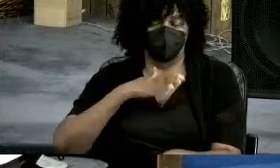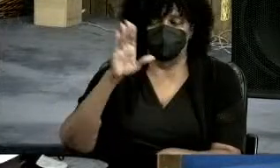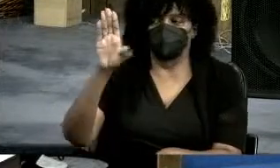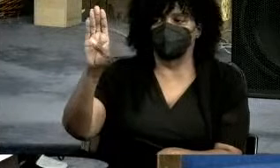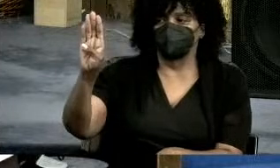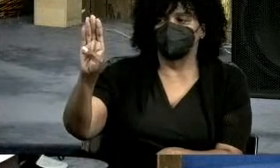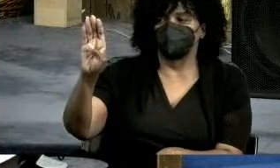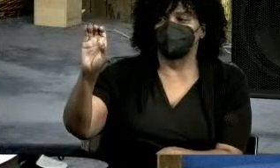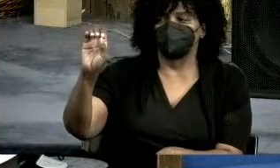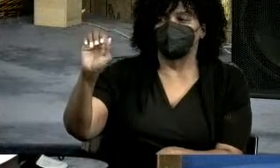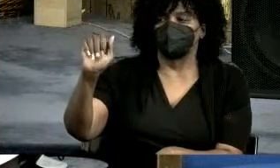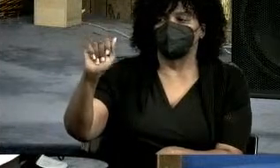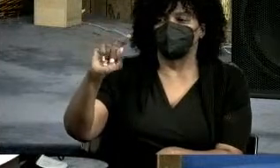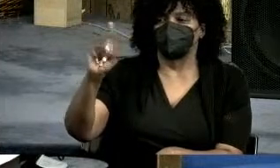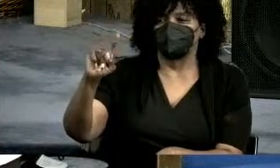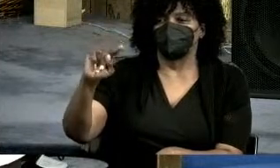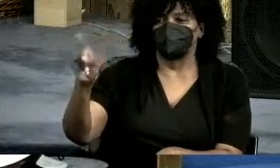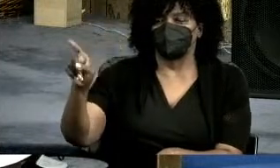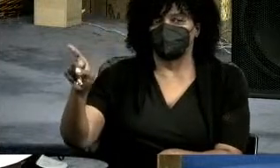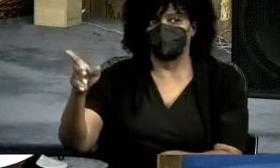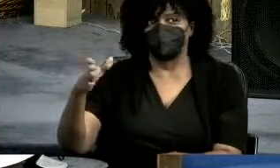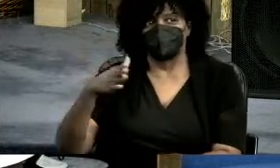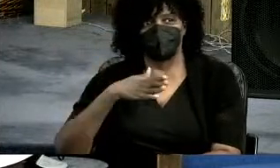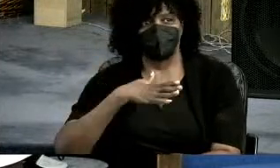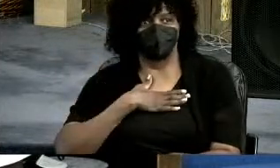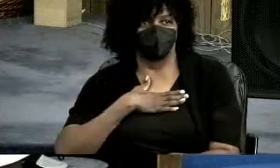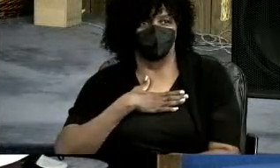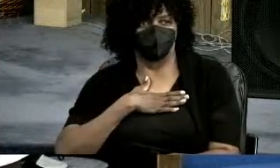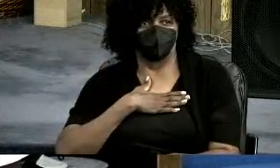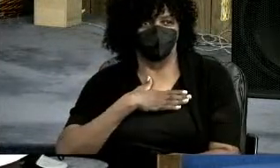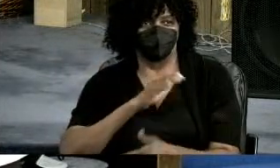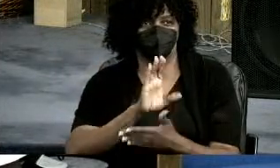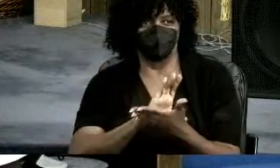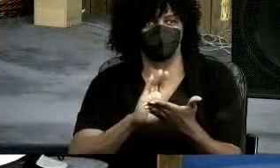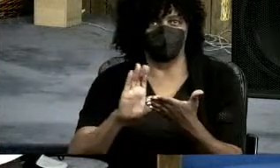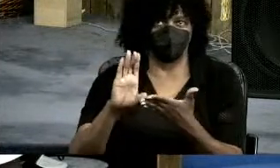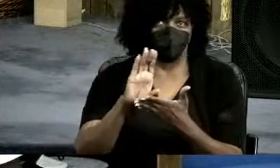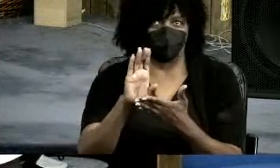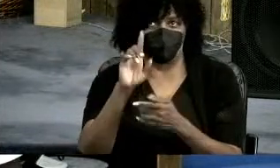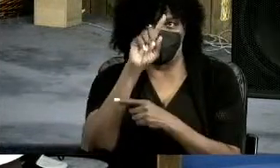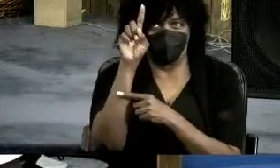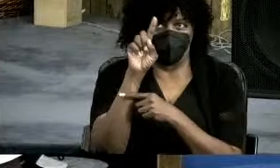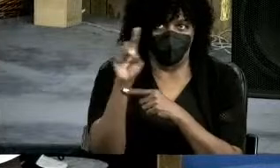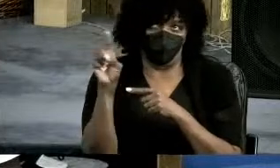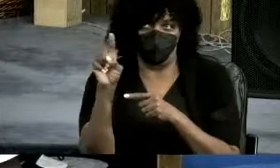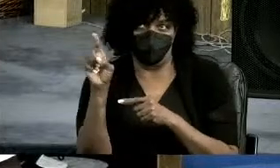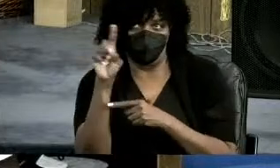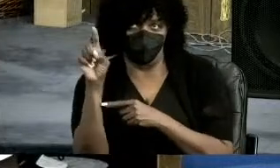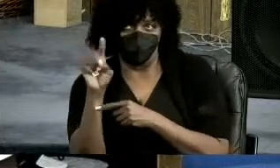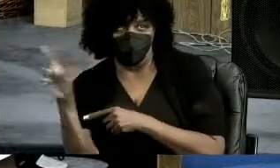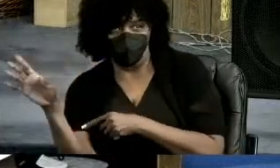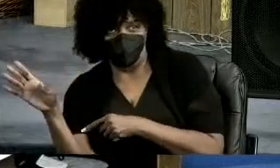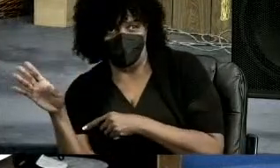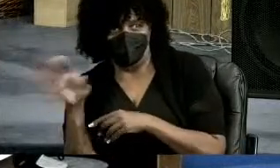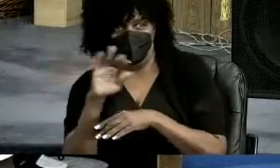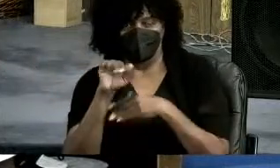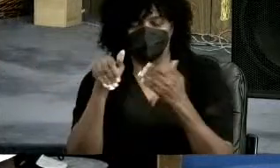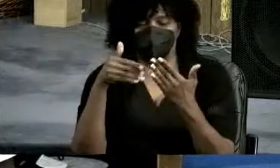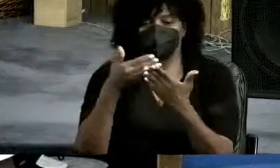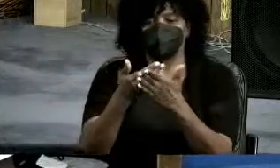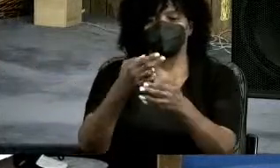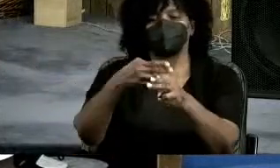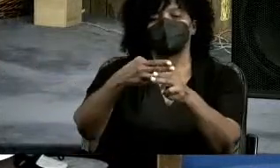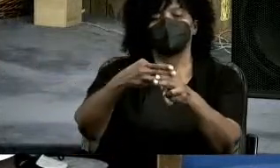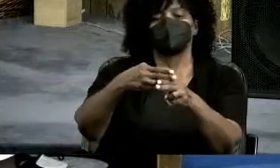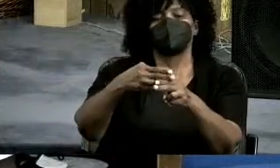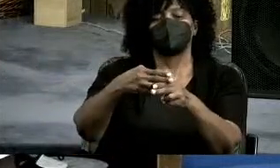Boaz, my big daddy, my chocolate thunder from way yonder, to all of that and then